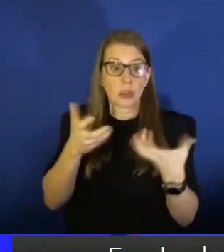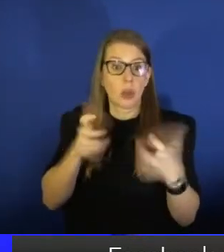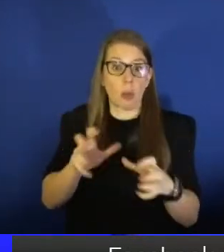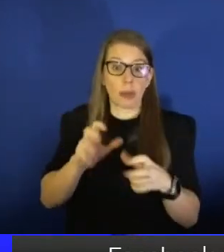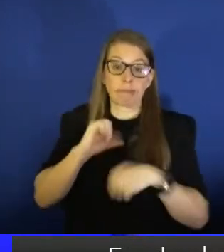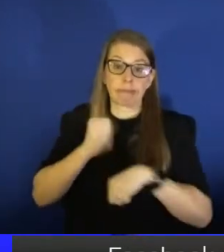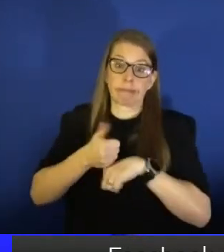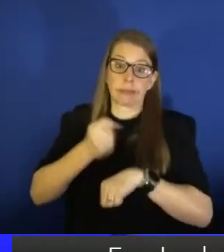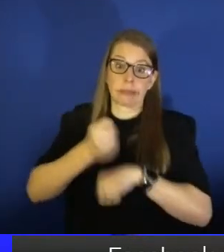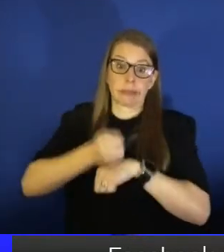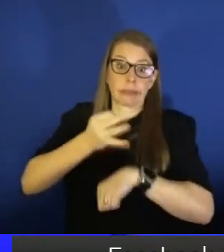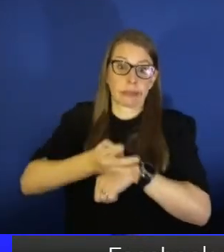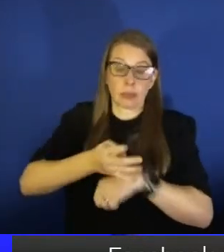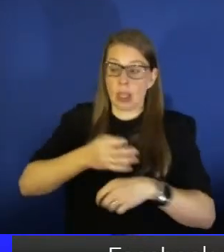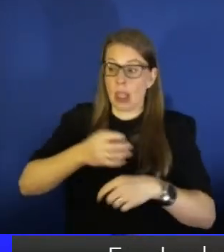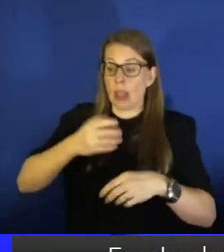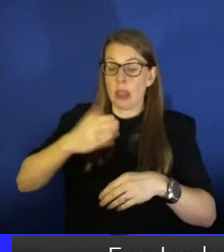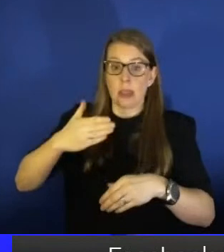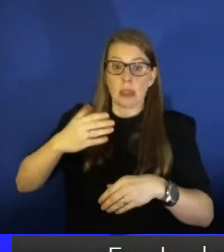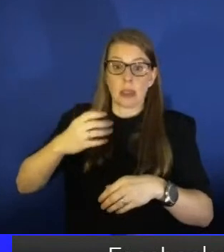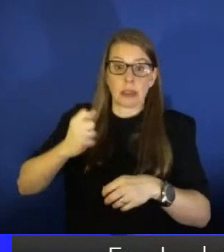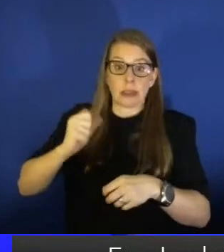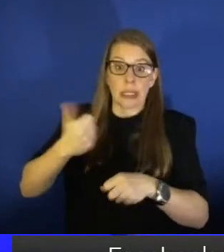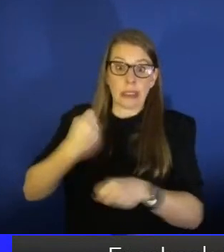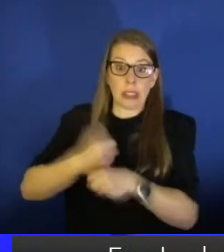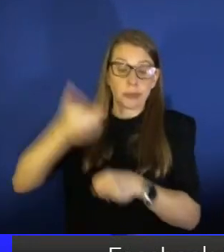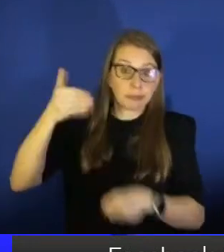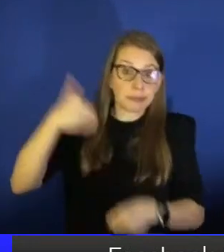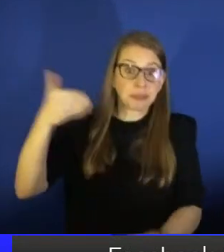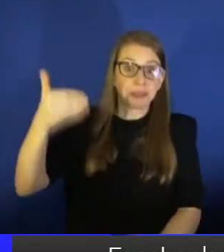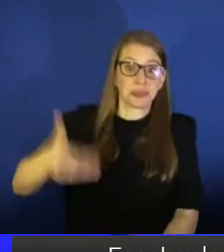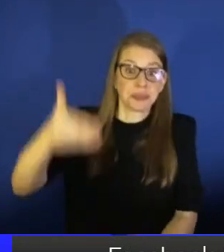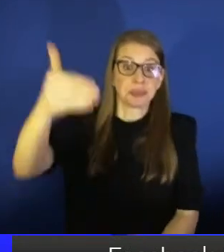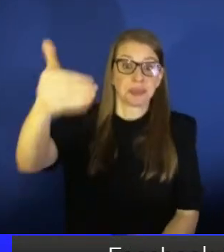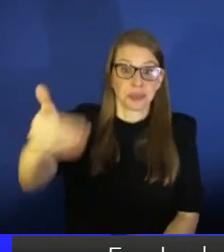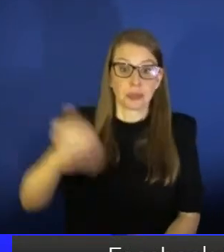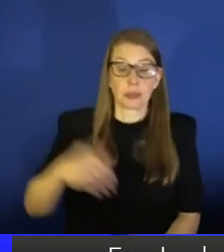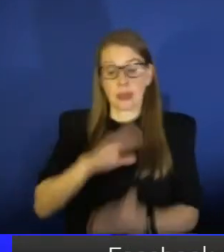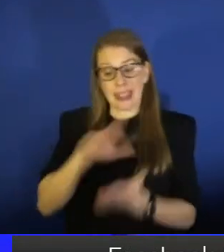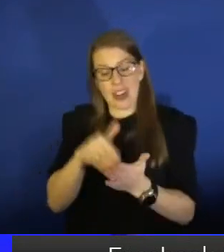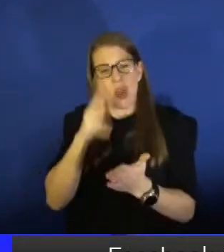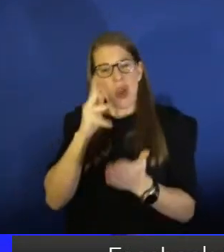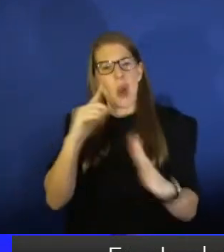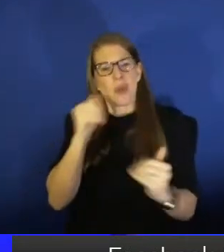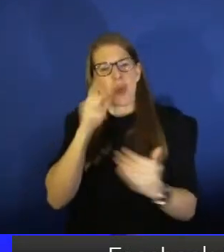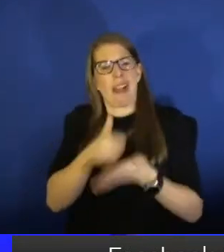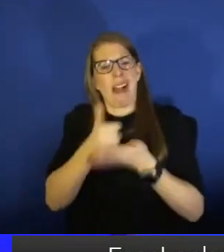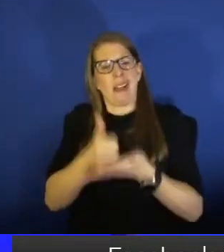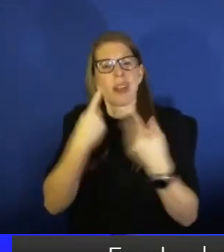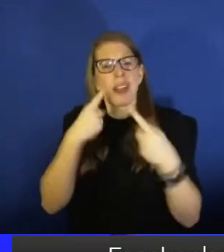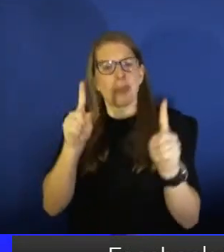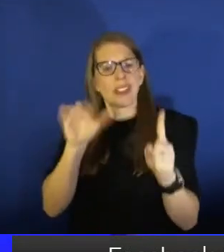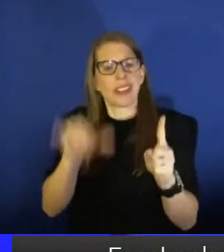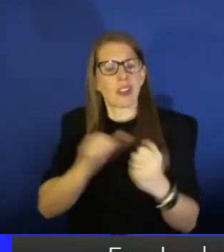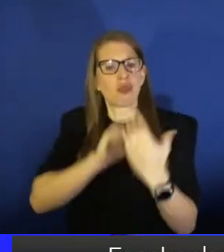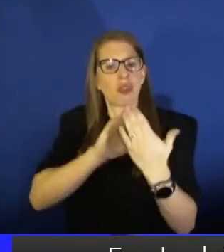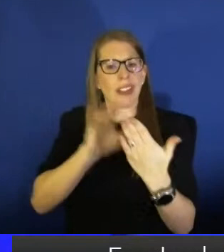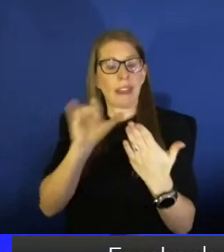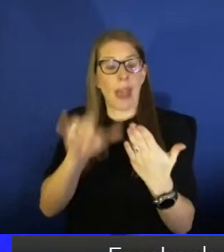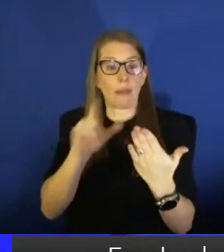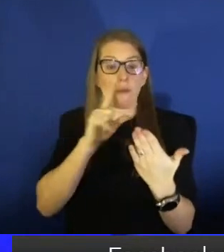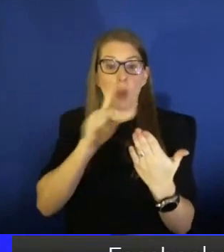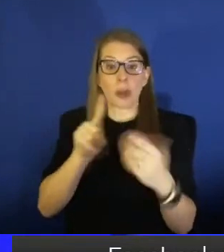work. So the center will hopefully help accomplish that by addressing that at a multitude of levels, from